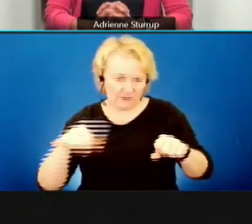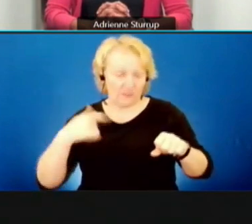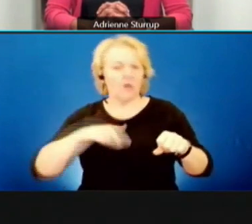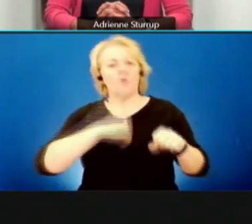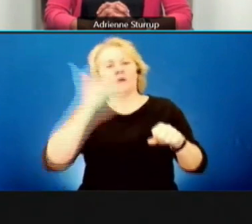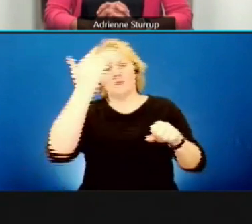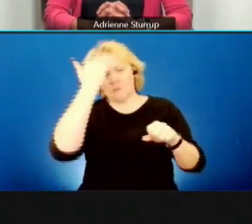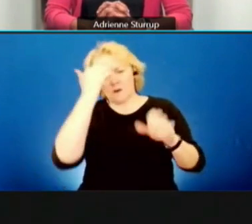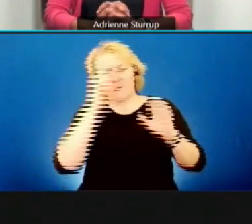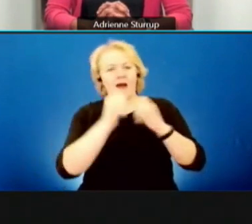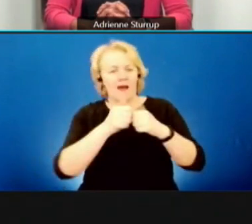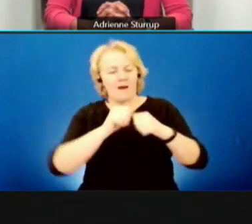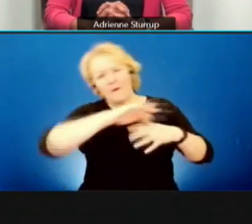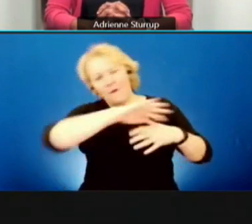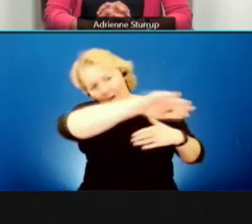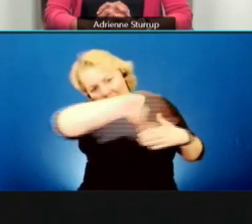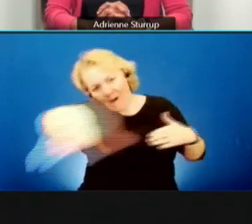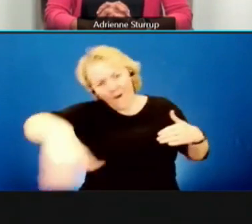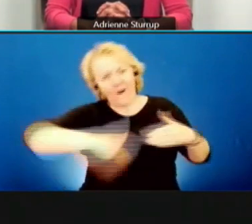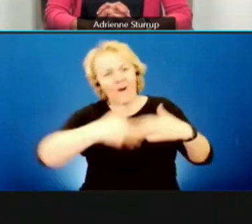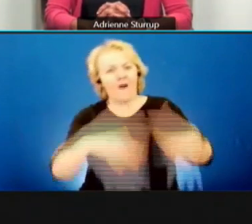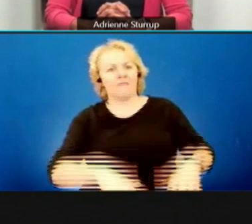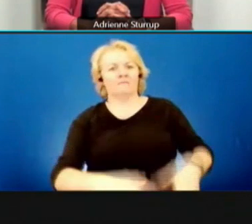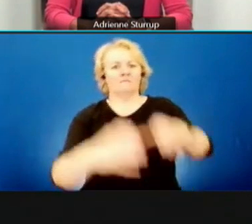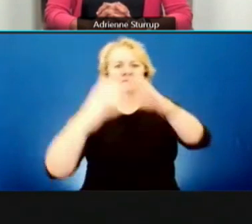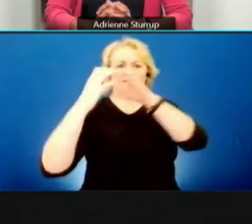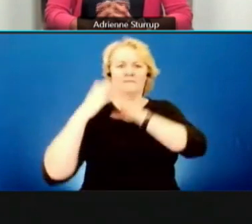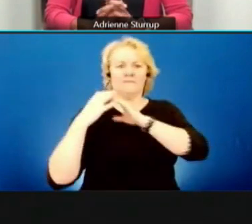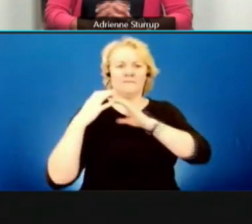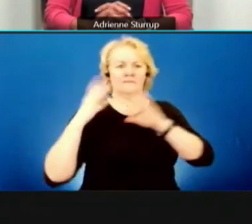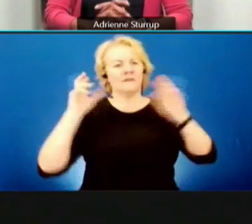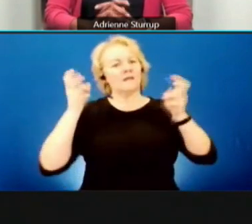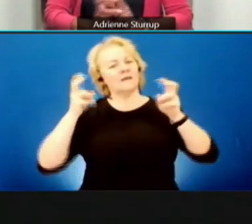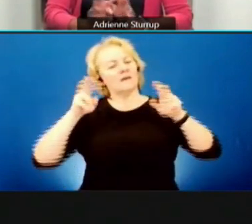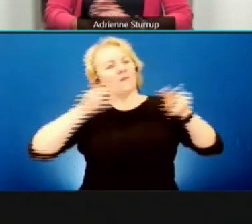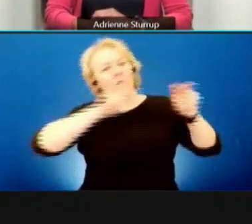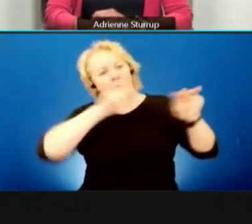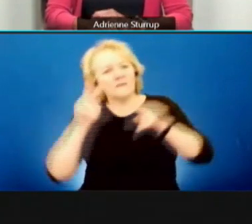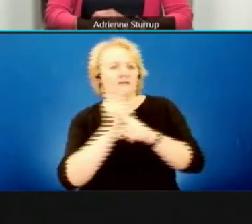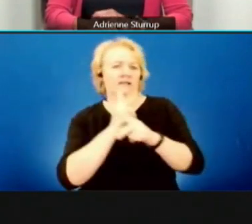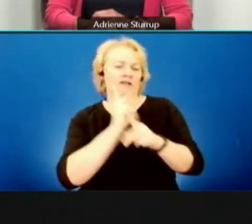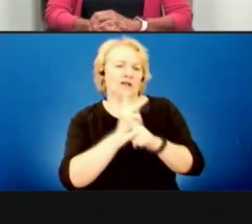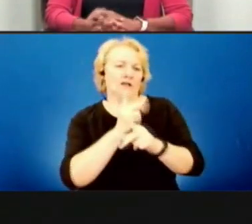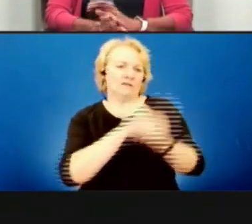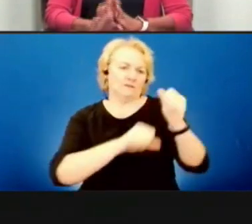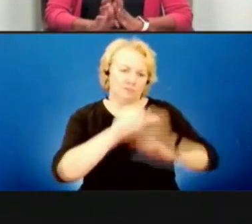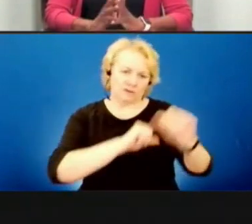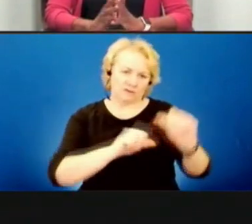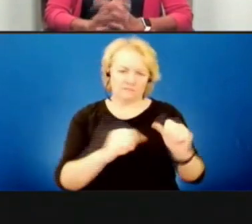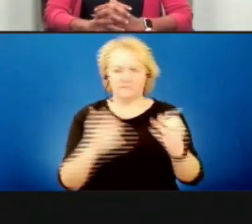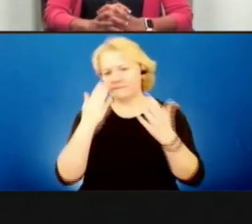to be collectively responsible. We are our brother's keeper. Thank you.